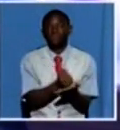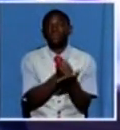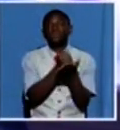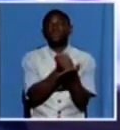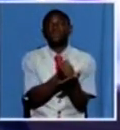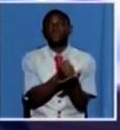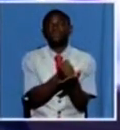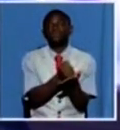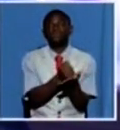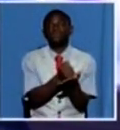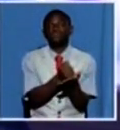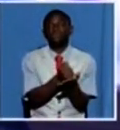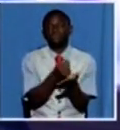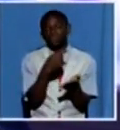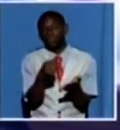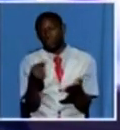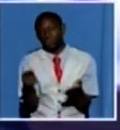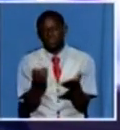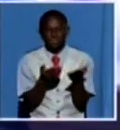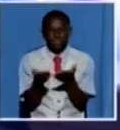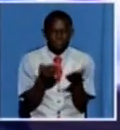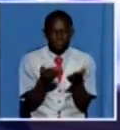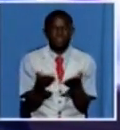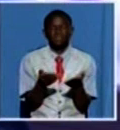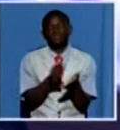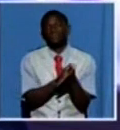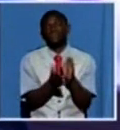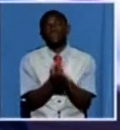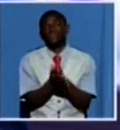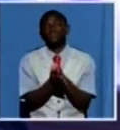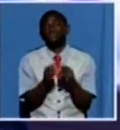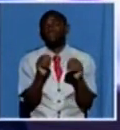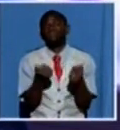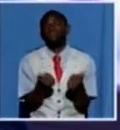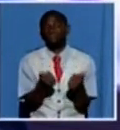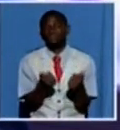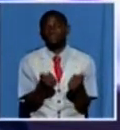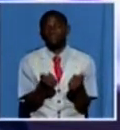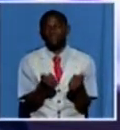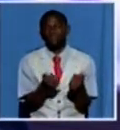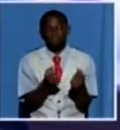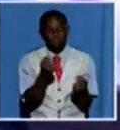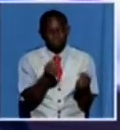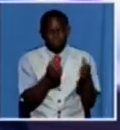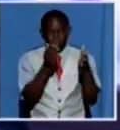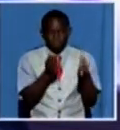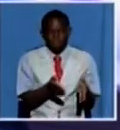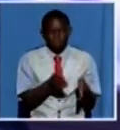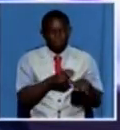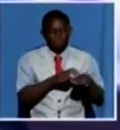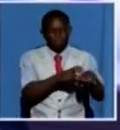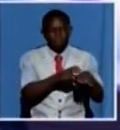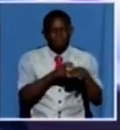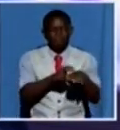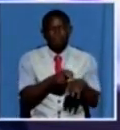high, because whatever a transporter moves on our road affects the final product